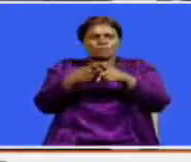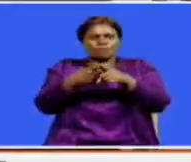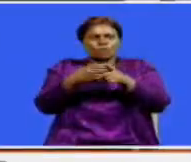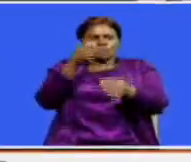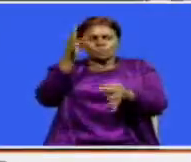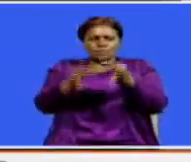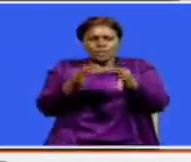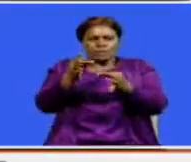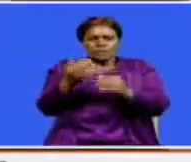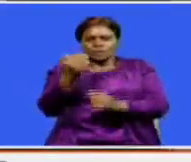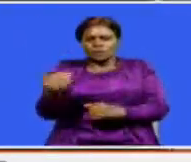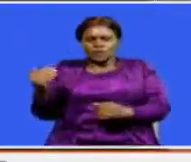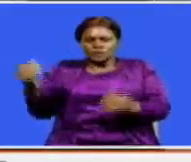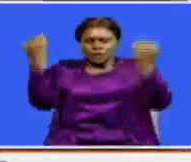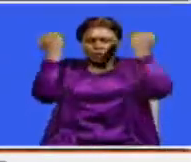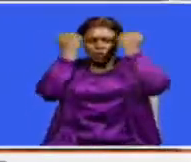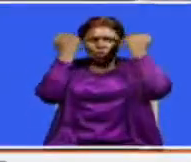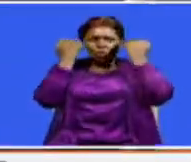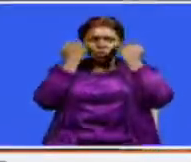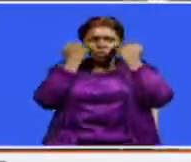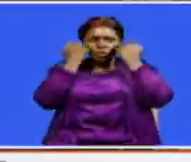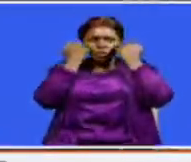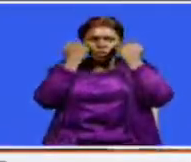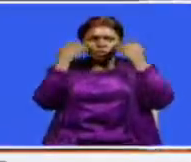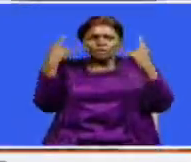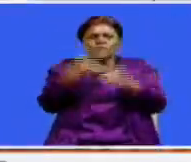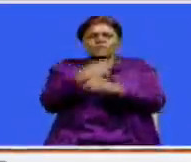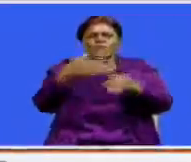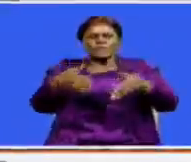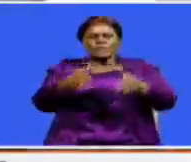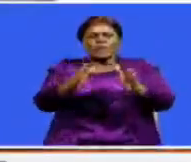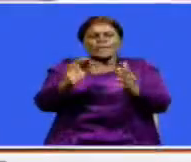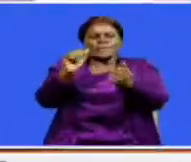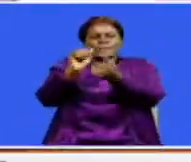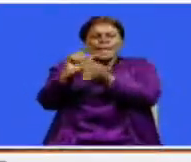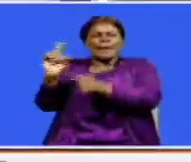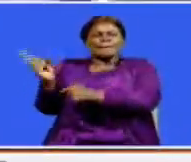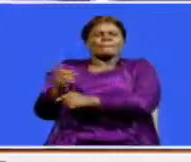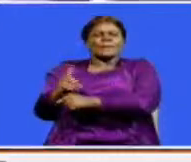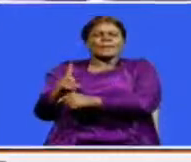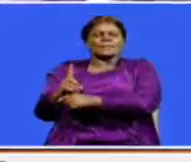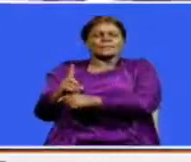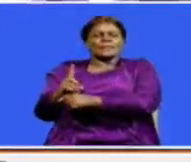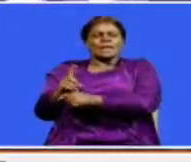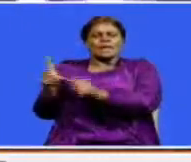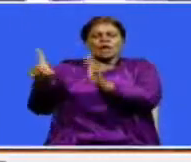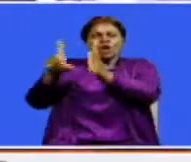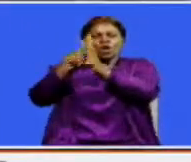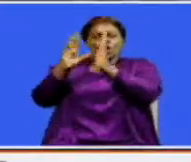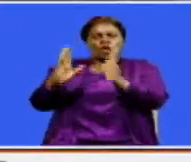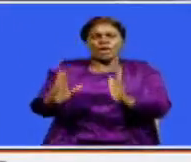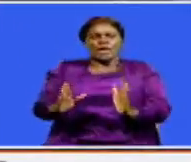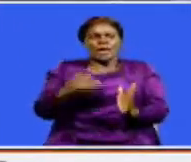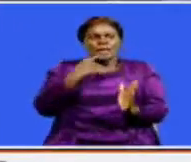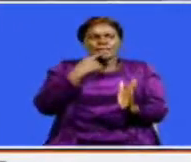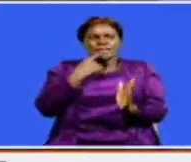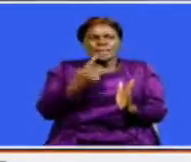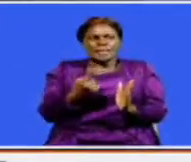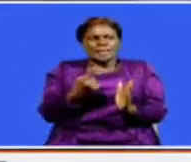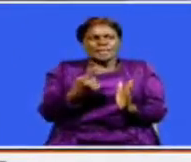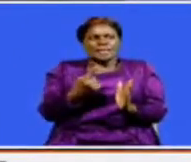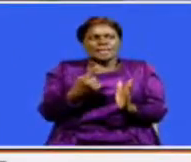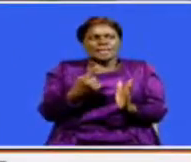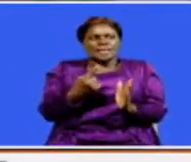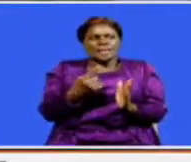magistrate's court to the children's court. The alternative route takes about 10 minutes. However, the lawyers have resolved that unless the gate